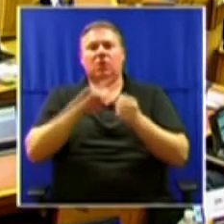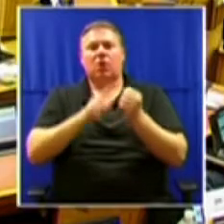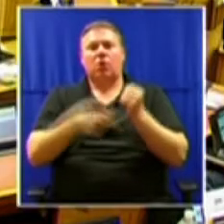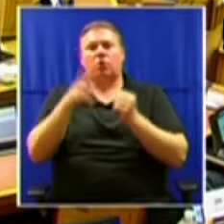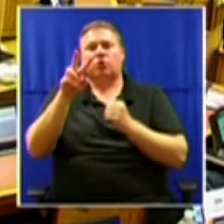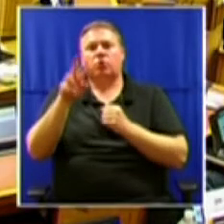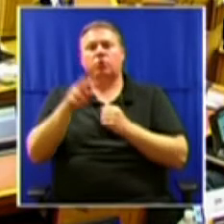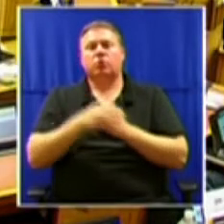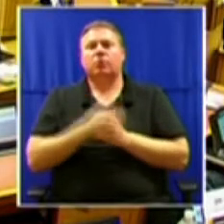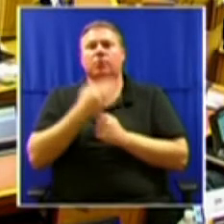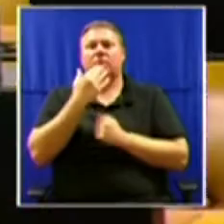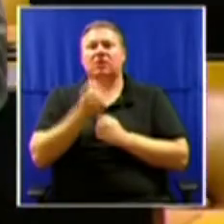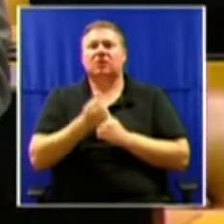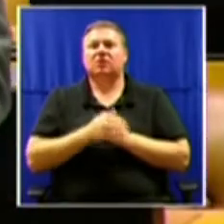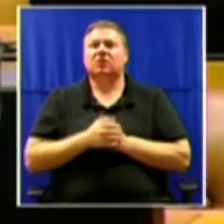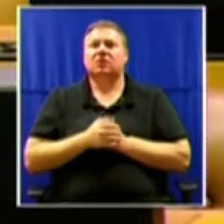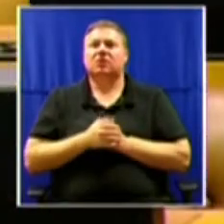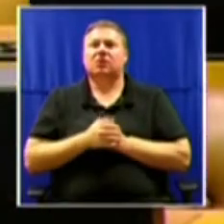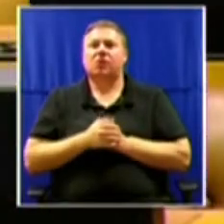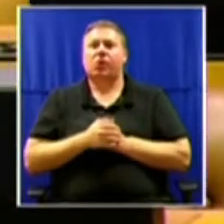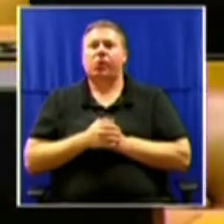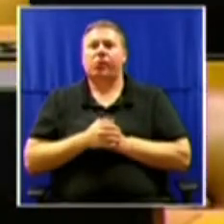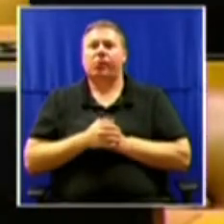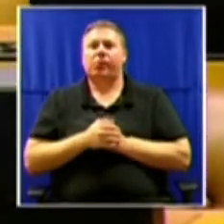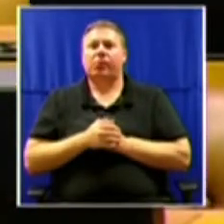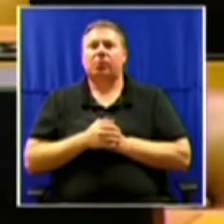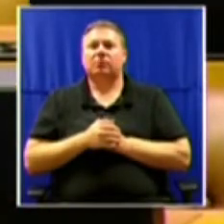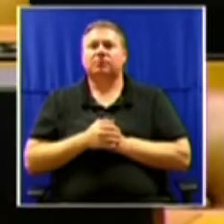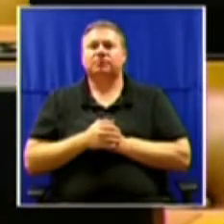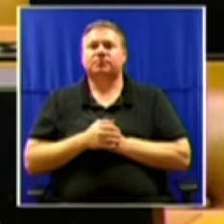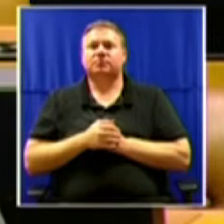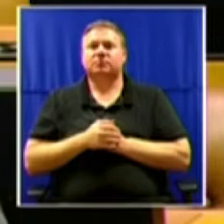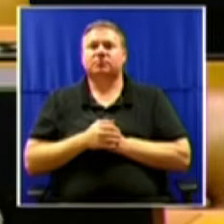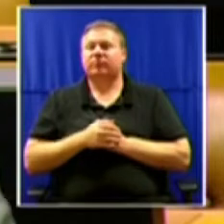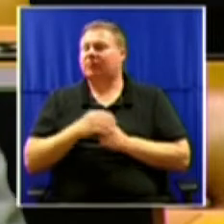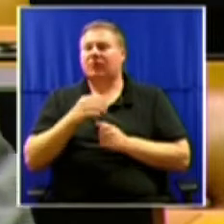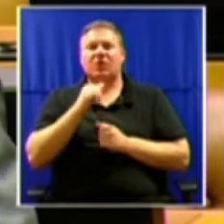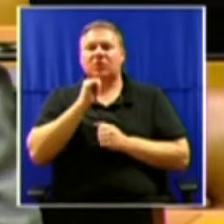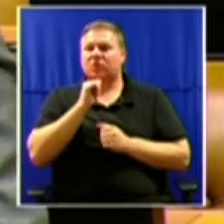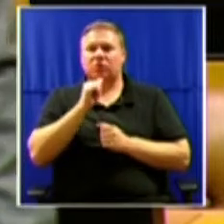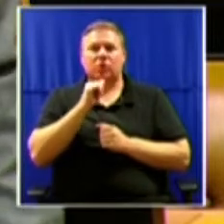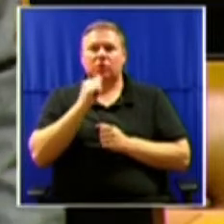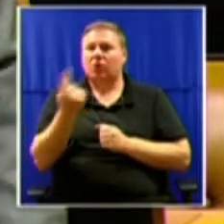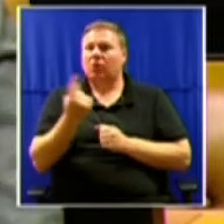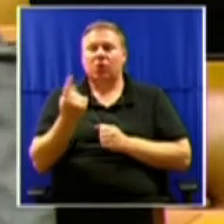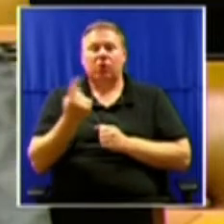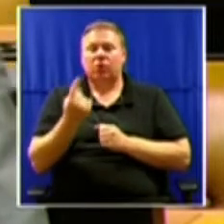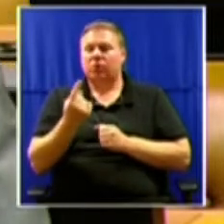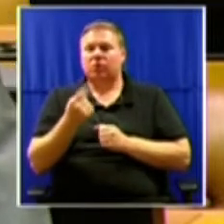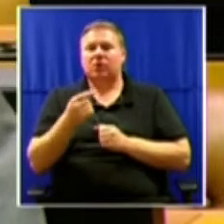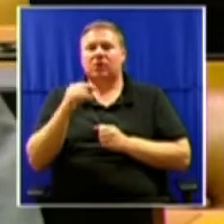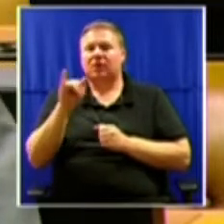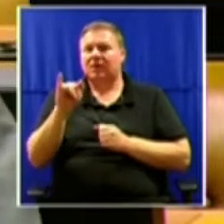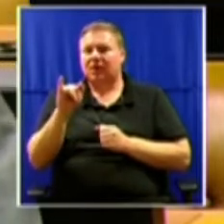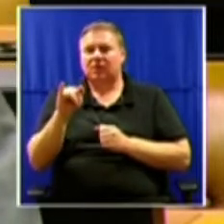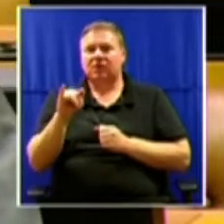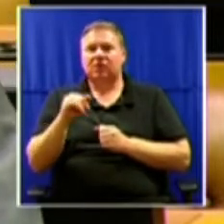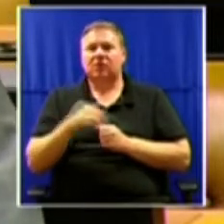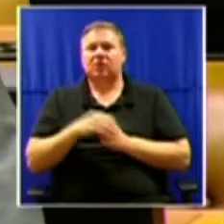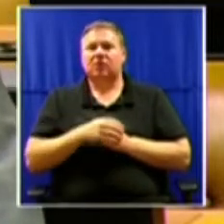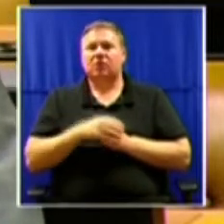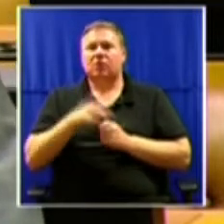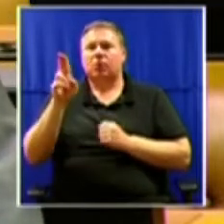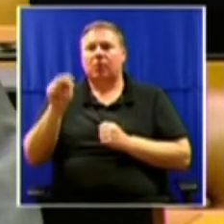Yes, Chairperson, is not only in Nanda and Umlazi. We've got almost 100